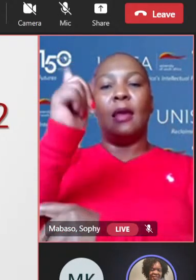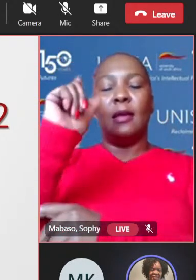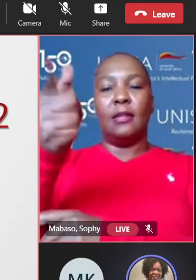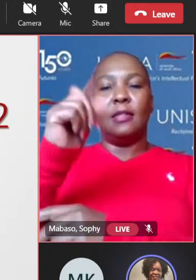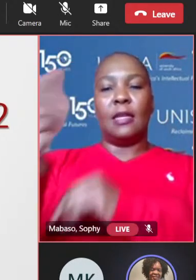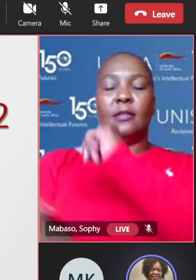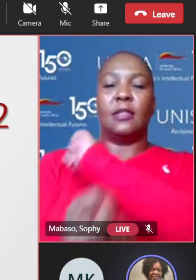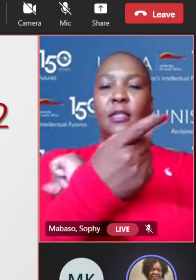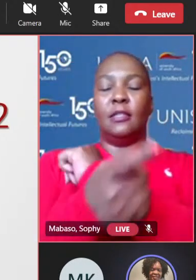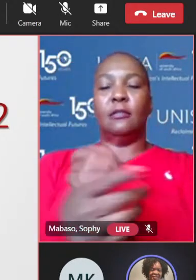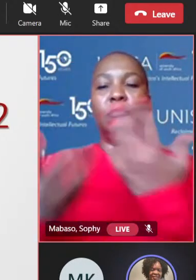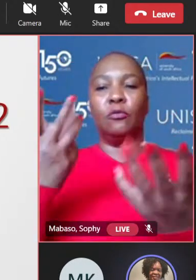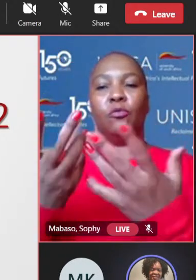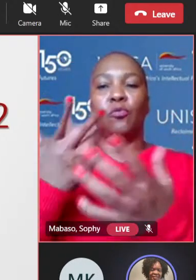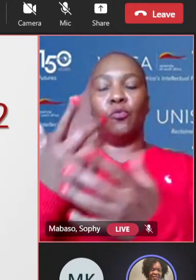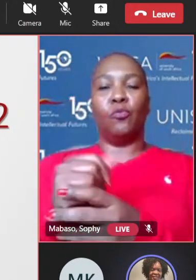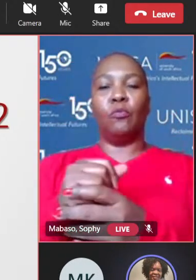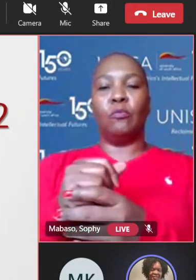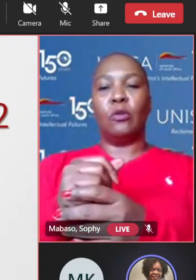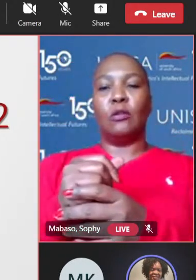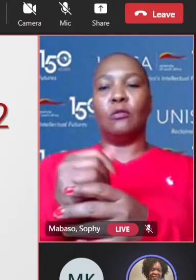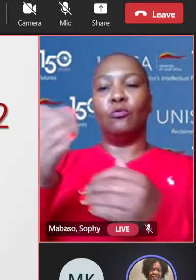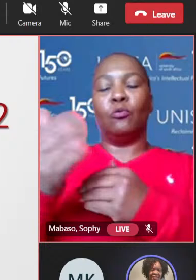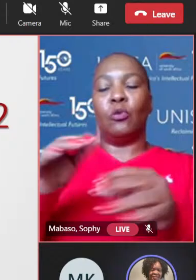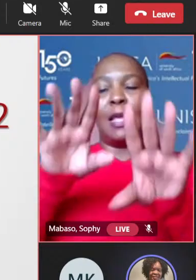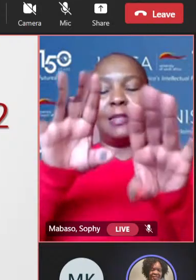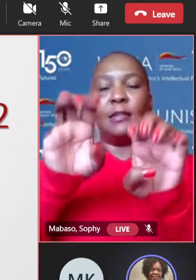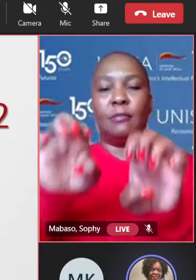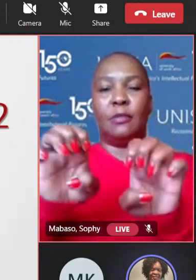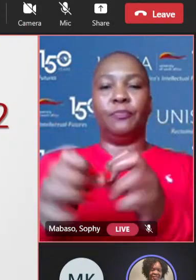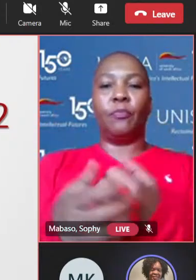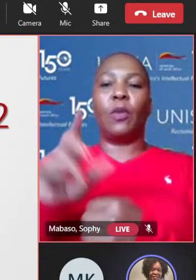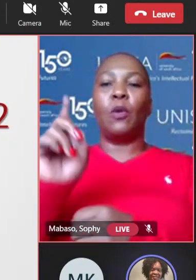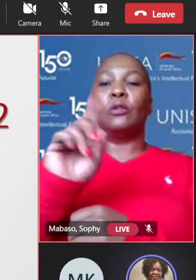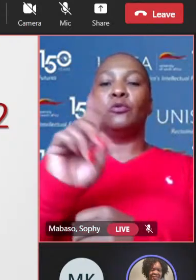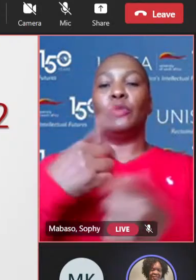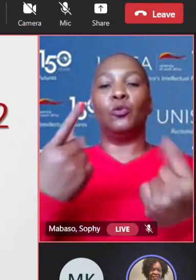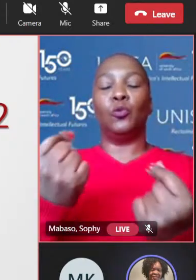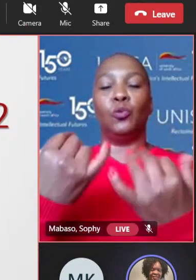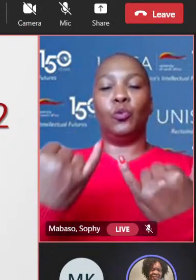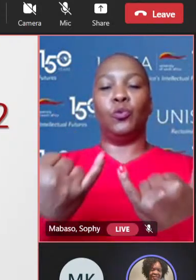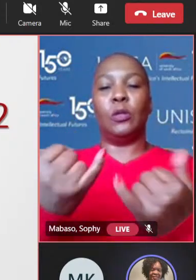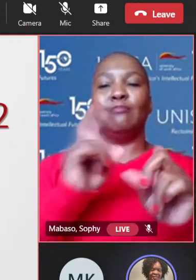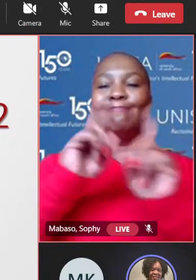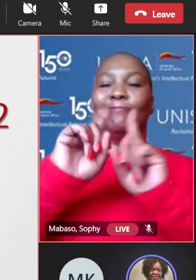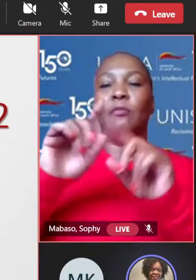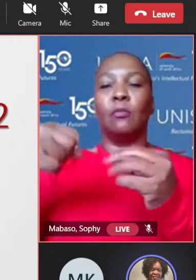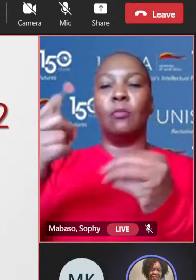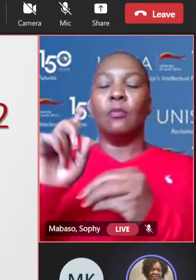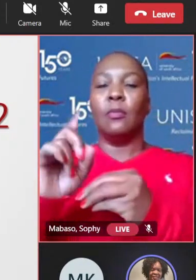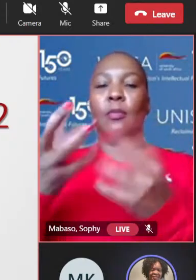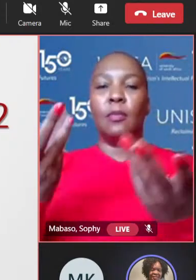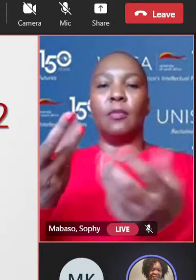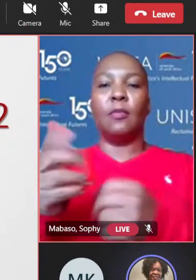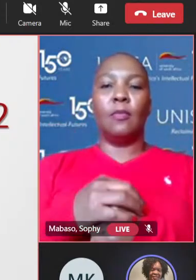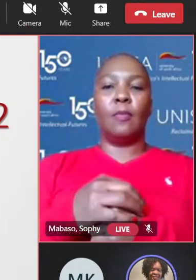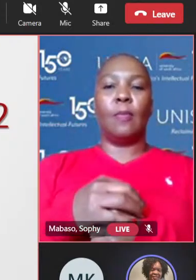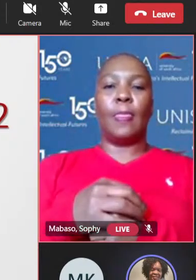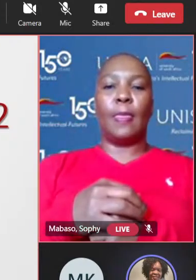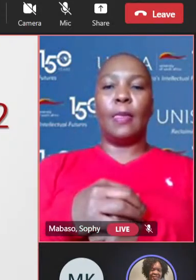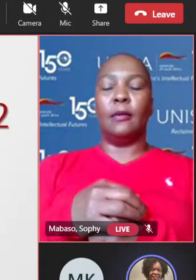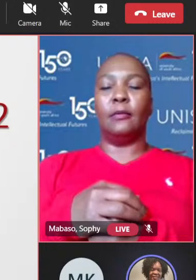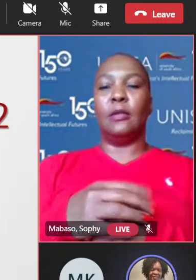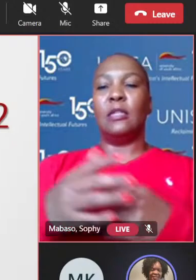we are heading towards the examination. So what I'm going to talk about today is about a formative